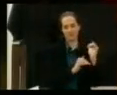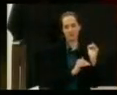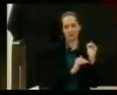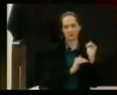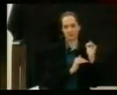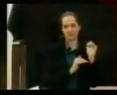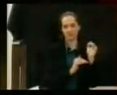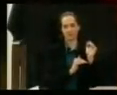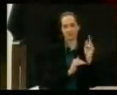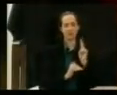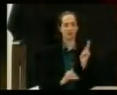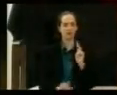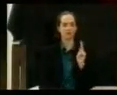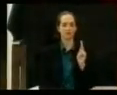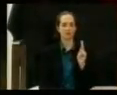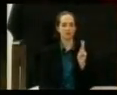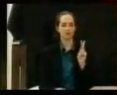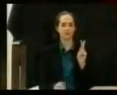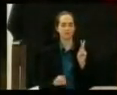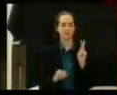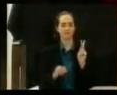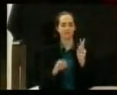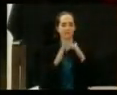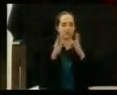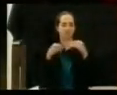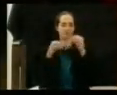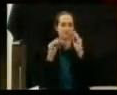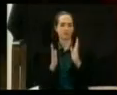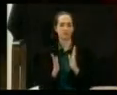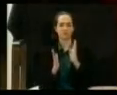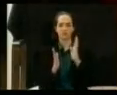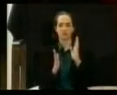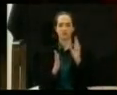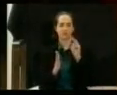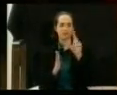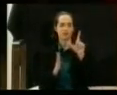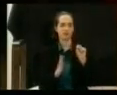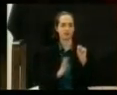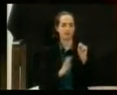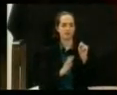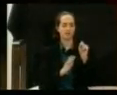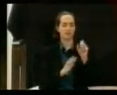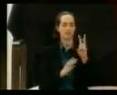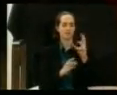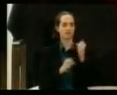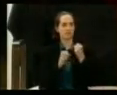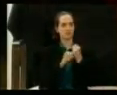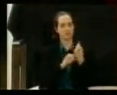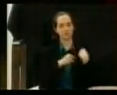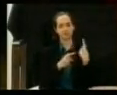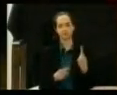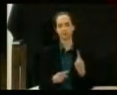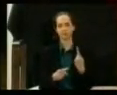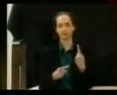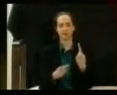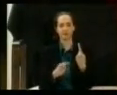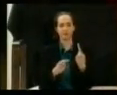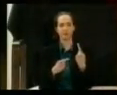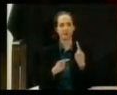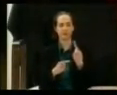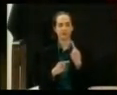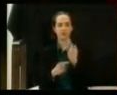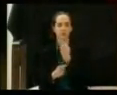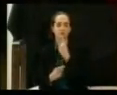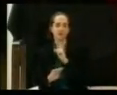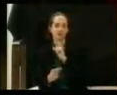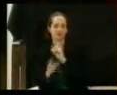According to the Knoxville Realtor MLS system for the past 6 years, the number of closed new construction single-family housing units in Halls and